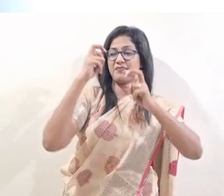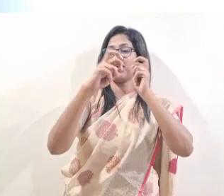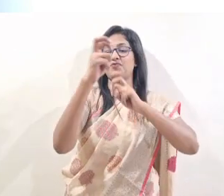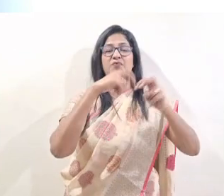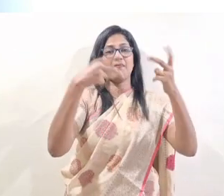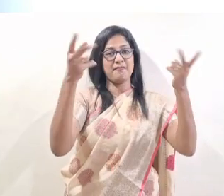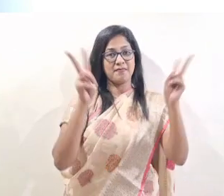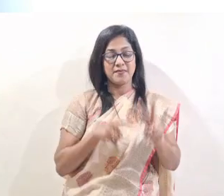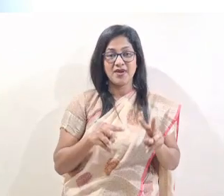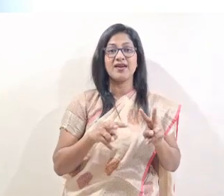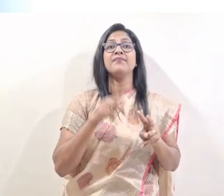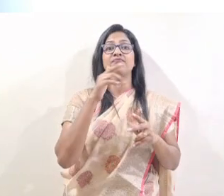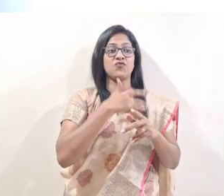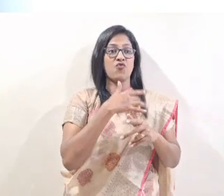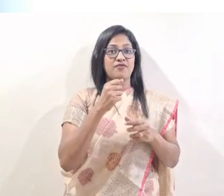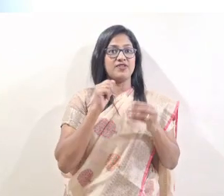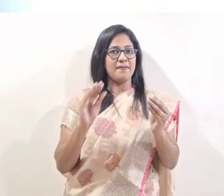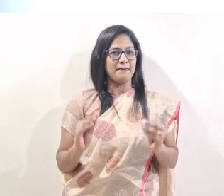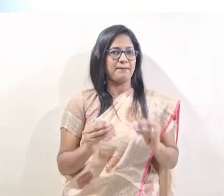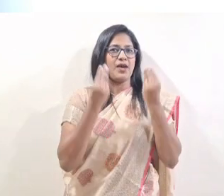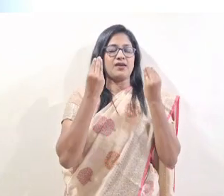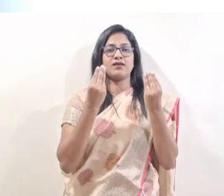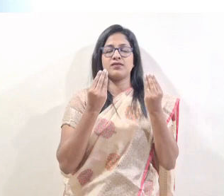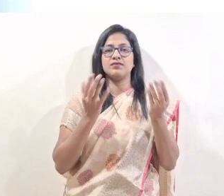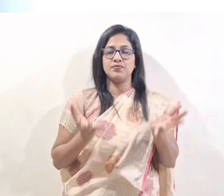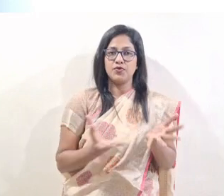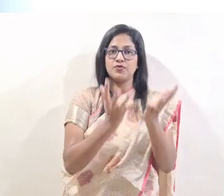metro and building their confidence.